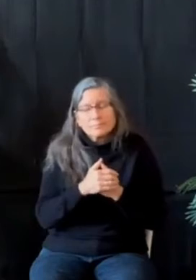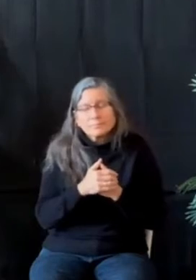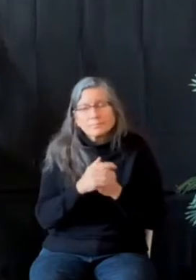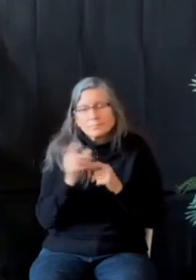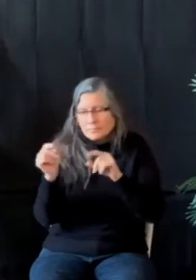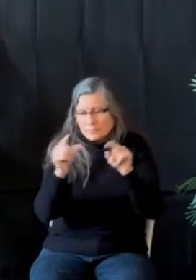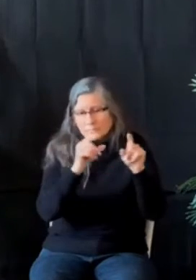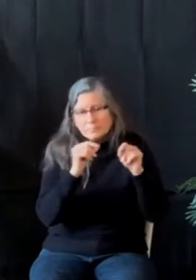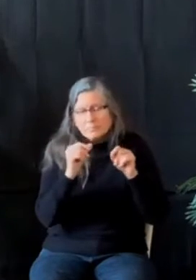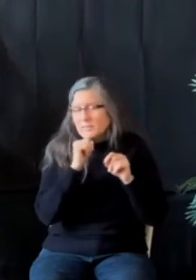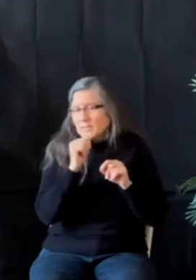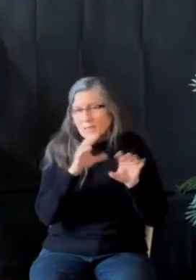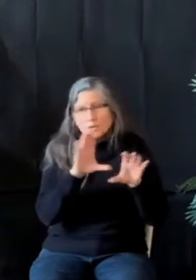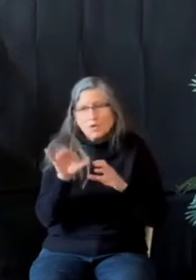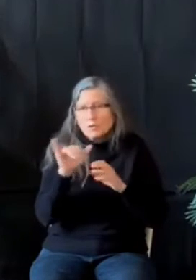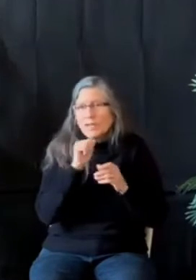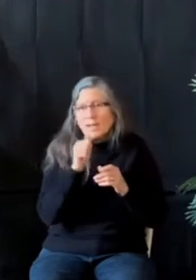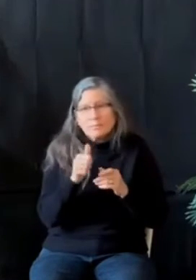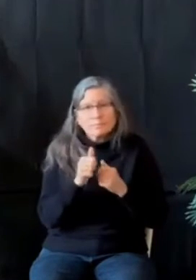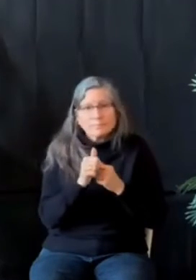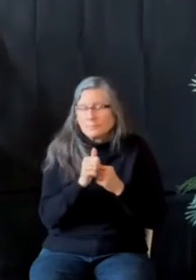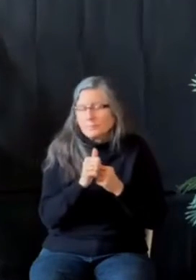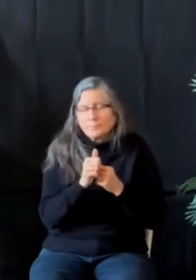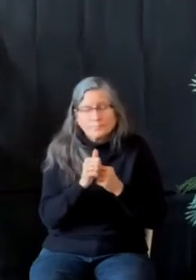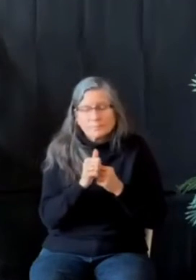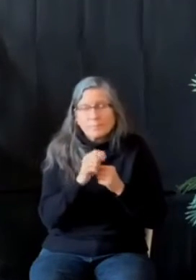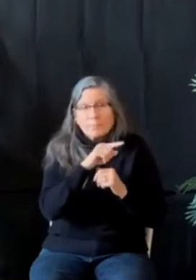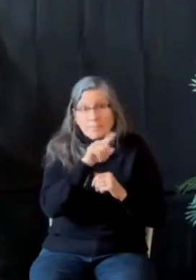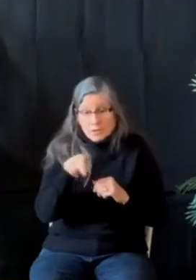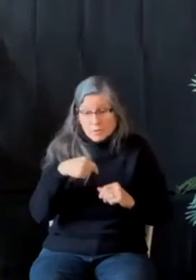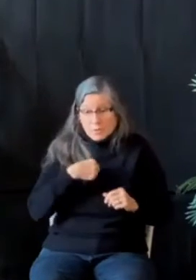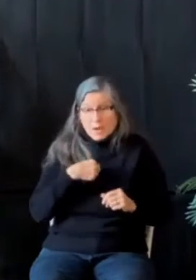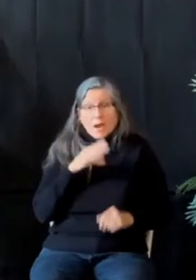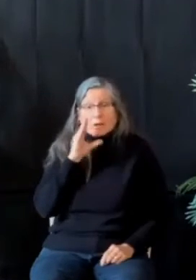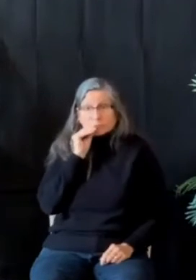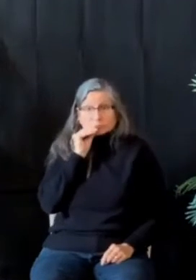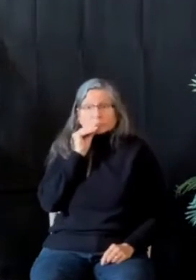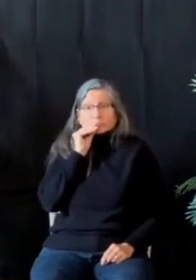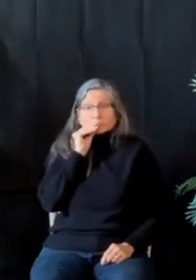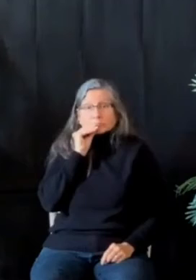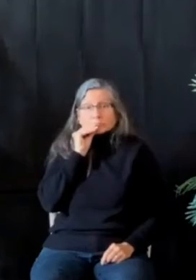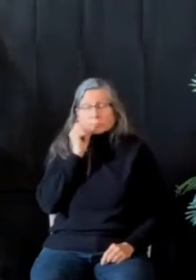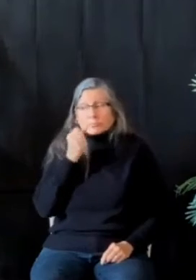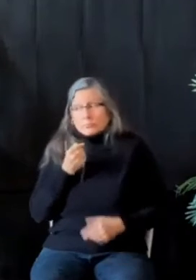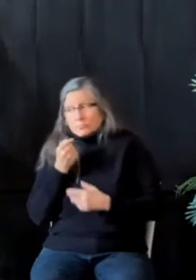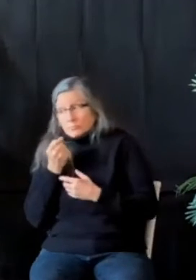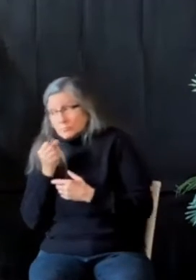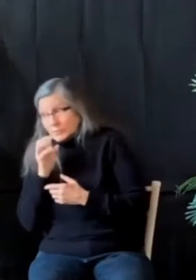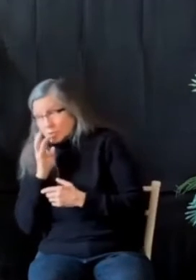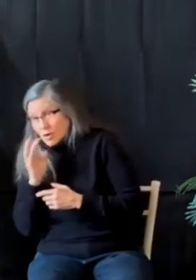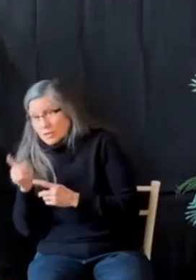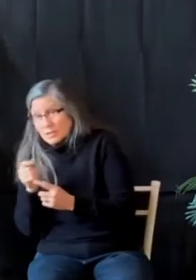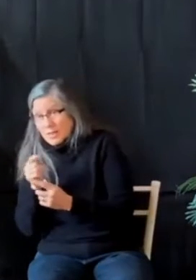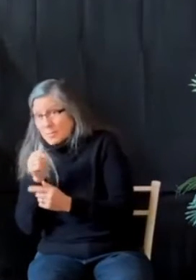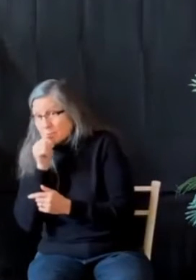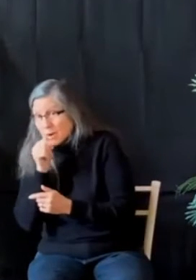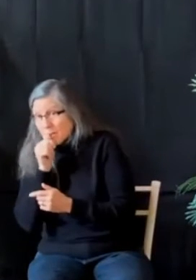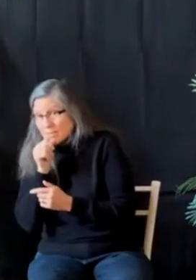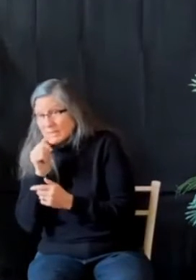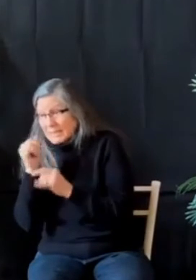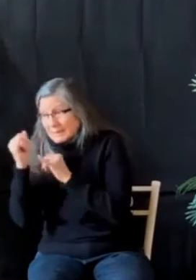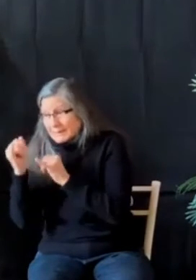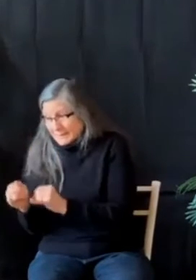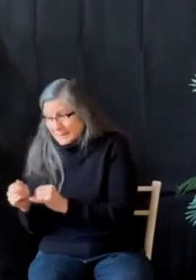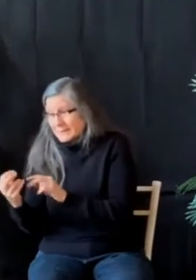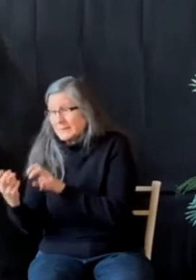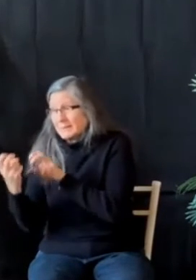Gossip is not doing that. But you and I, we can keep our mouth shut. But we can talk to them privately and individually, and we can bring